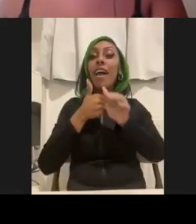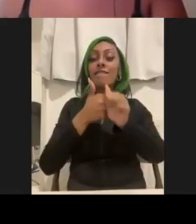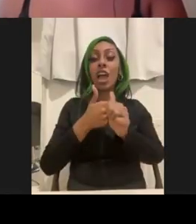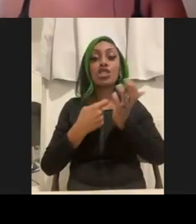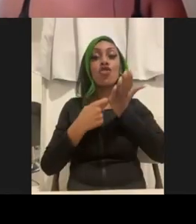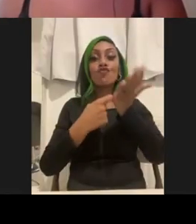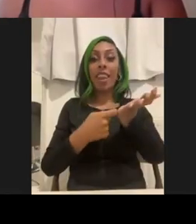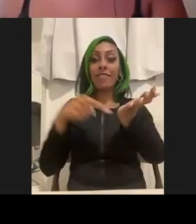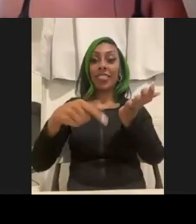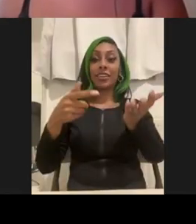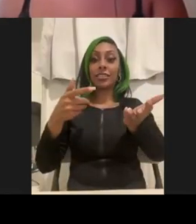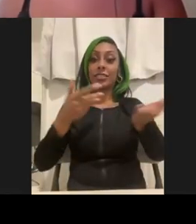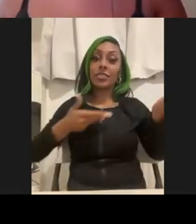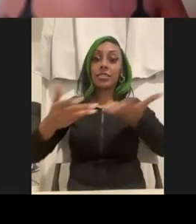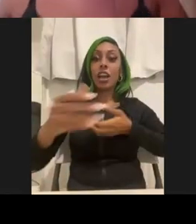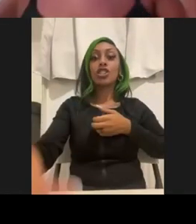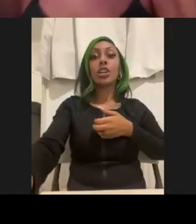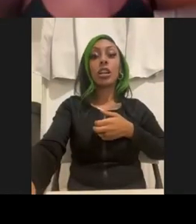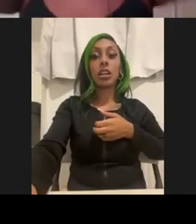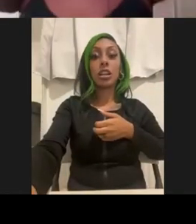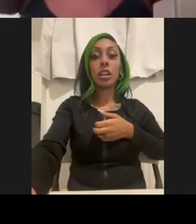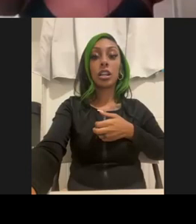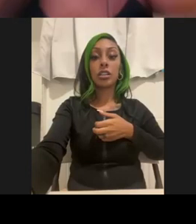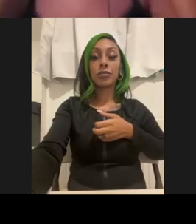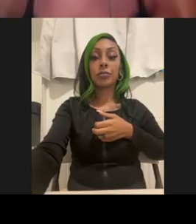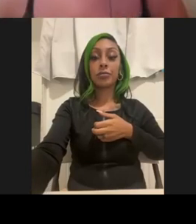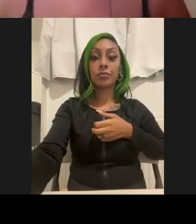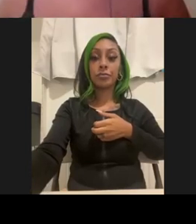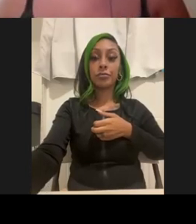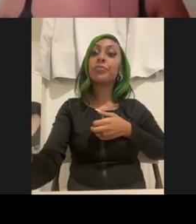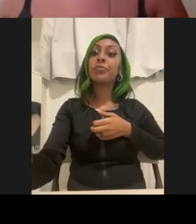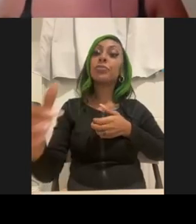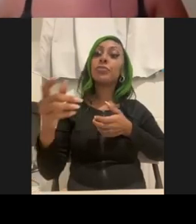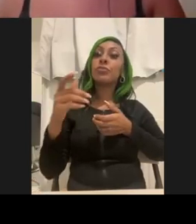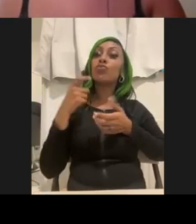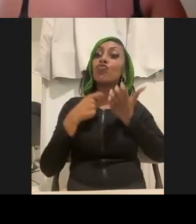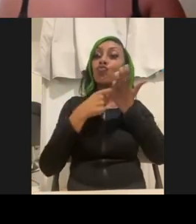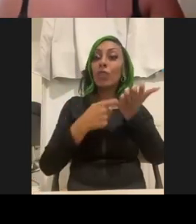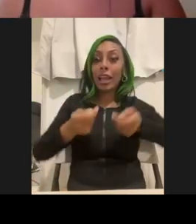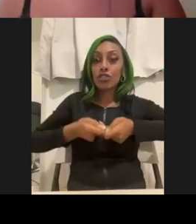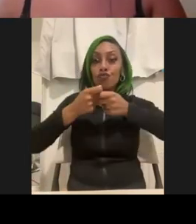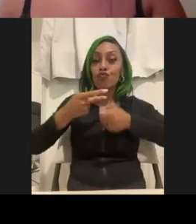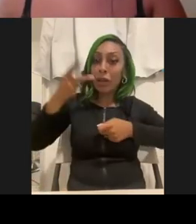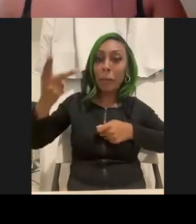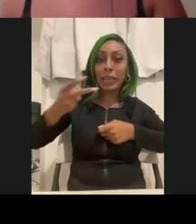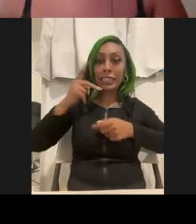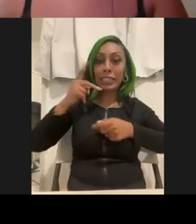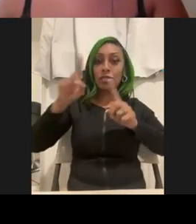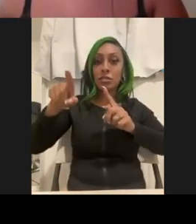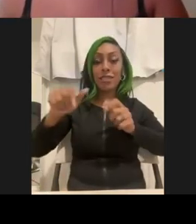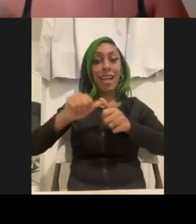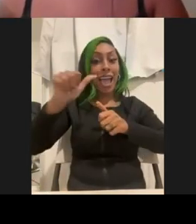discussion because it is one which is raised repeatedly by respondents to our research, which, after Kimberley